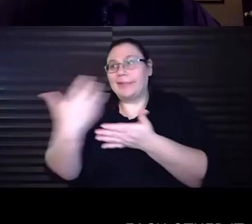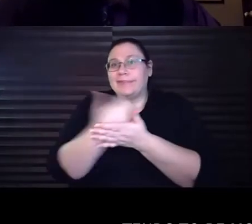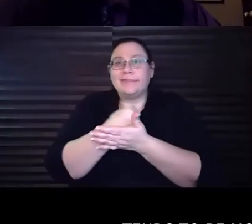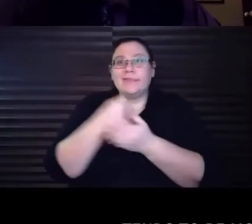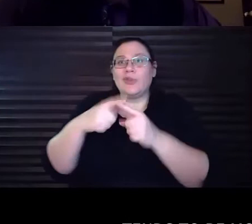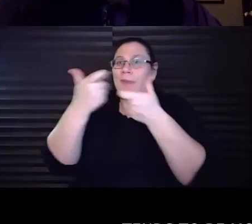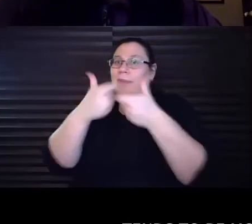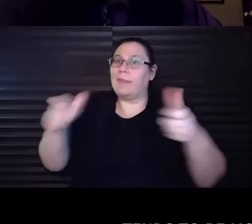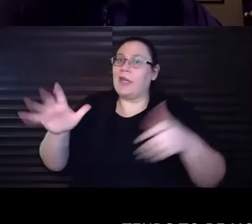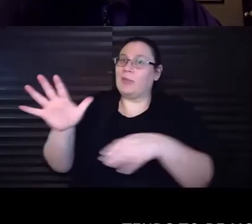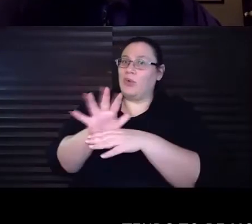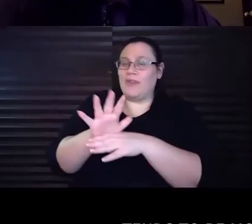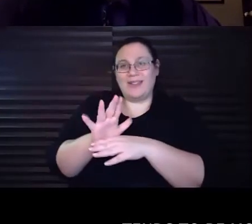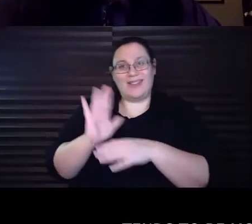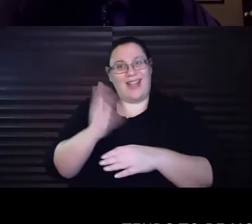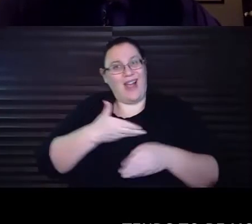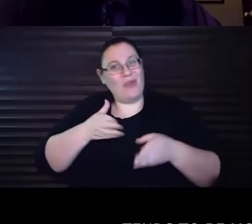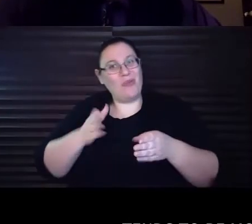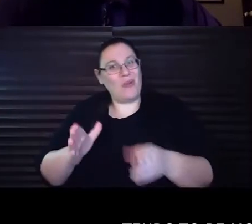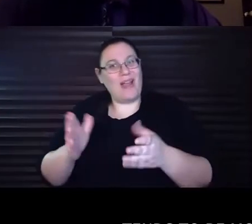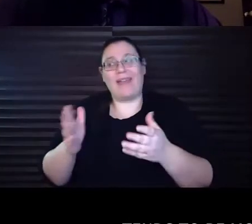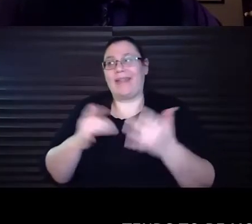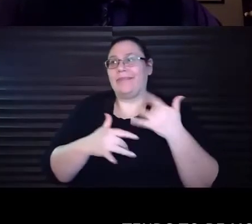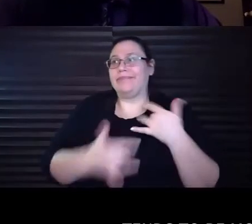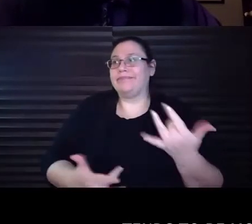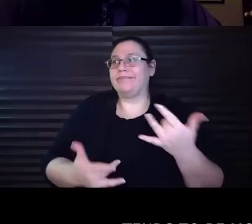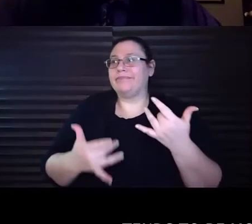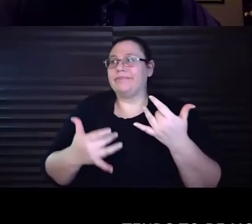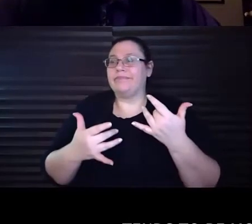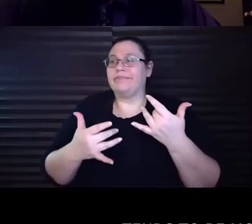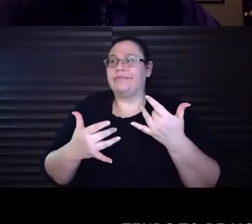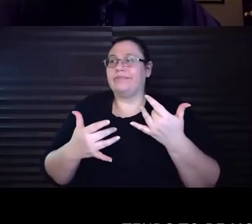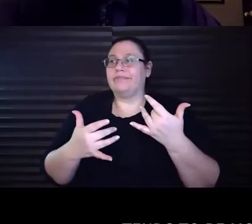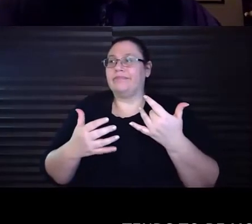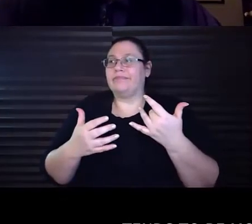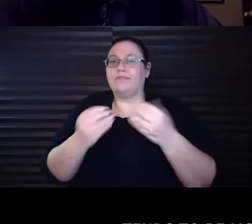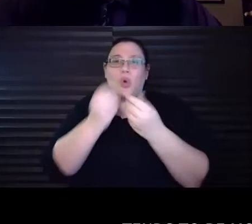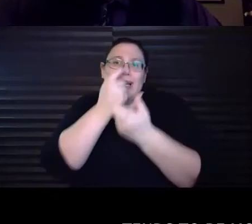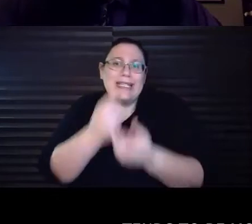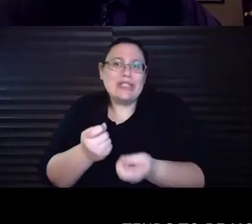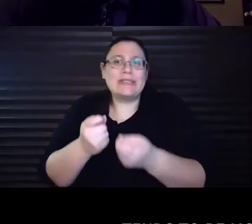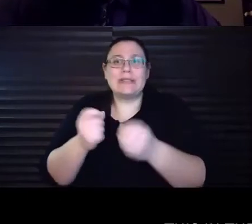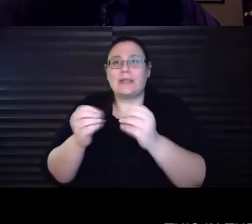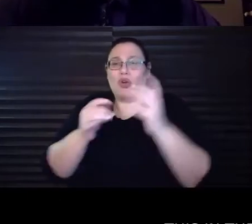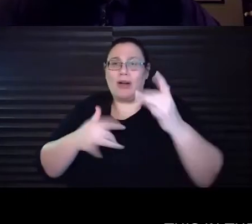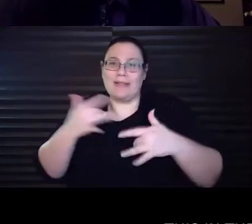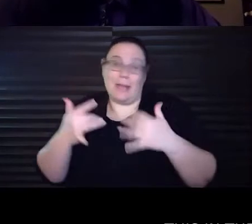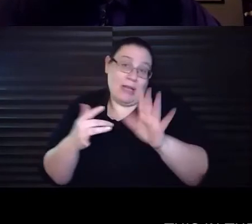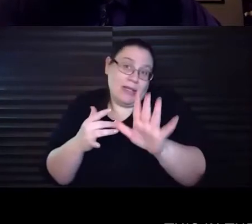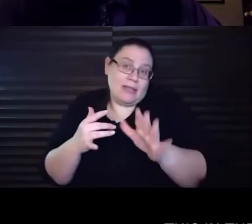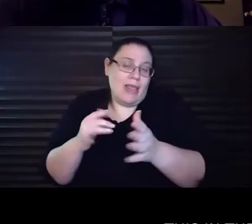terms. That tends to be more interesting and exciting. At least I'm finding this